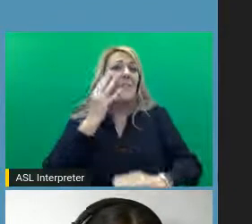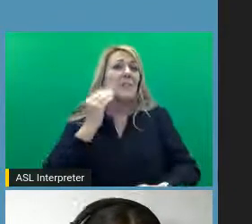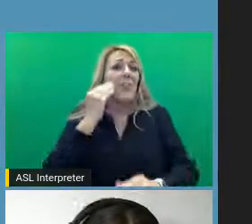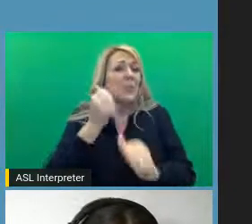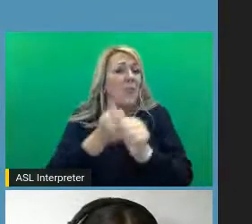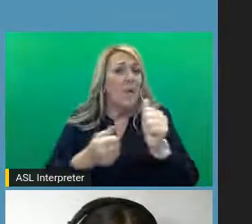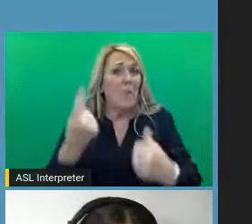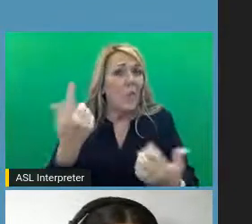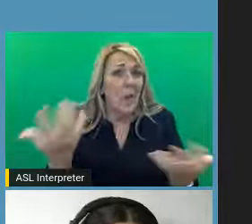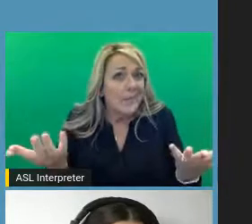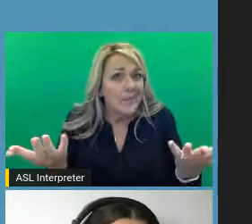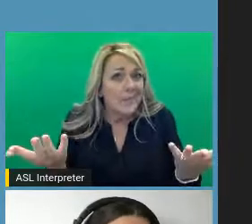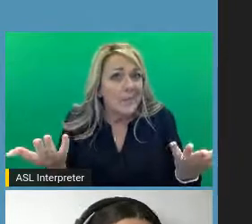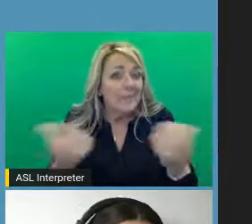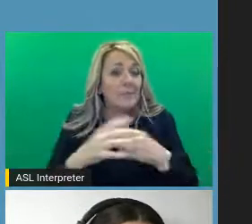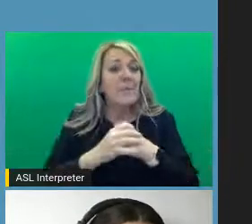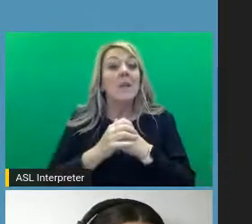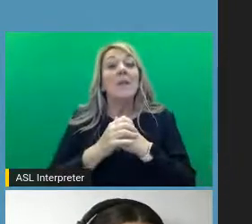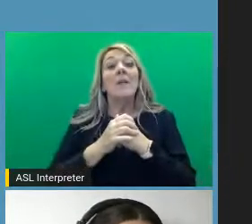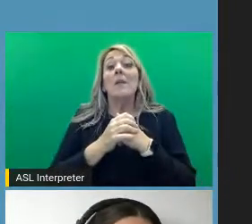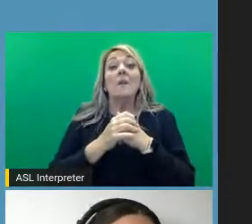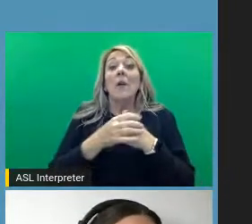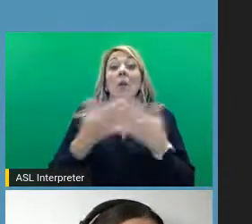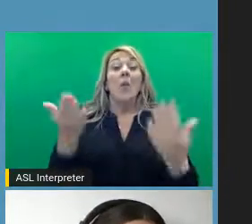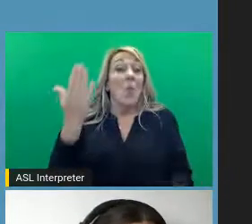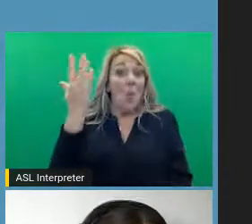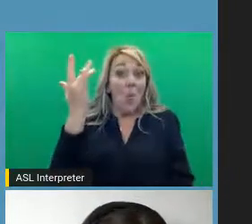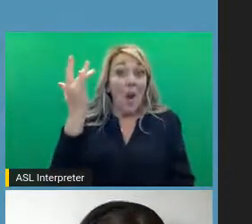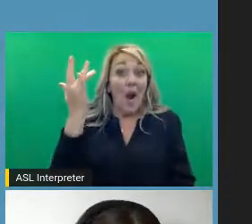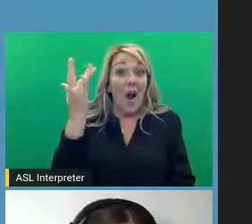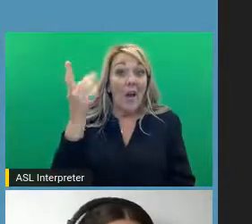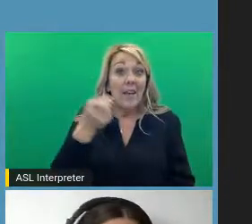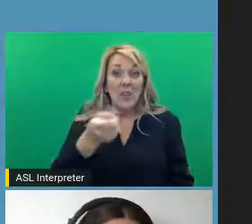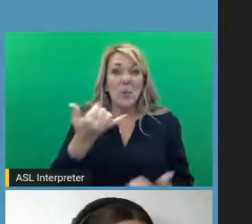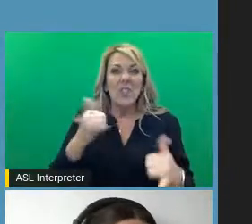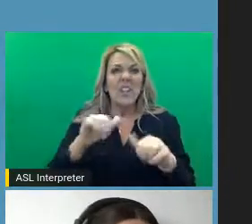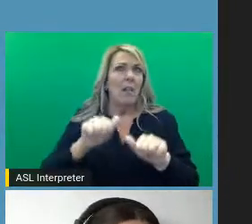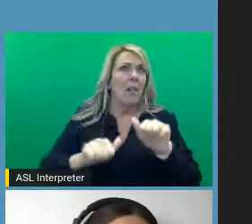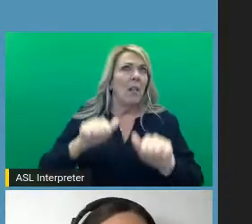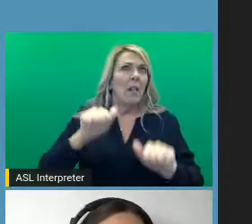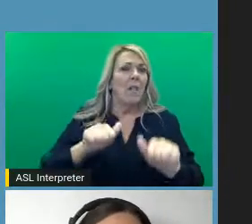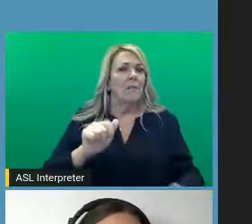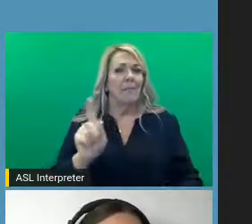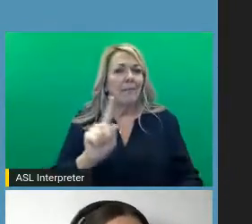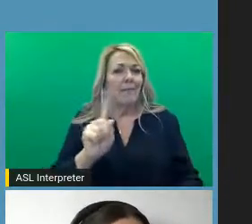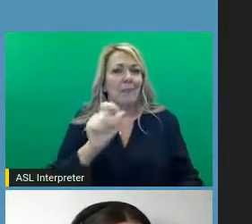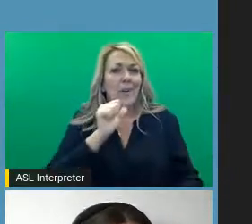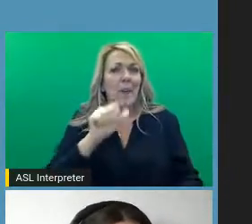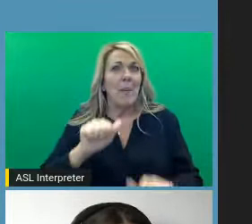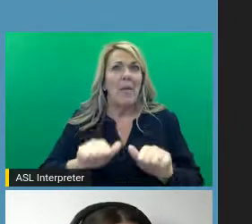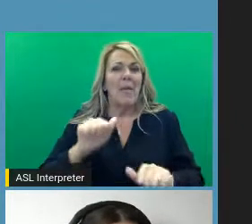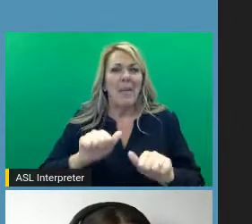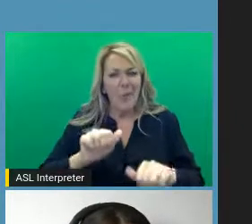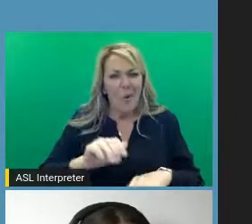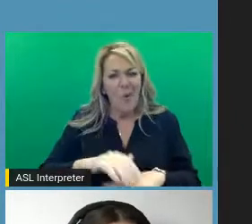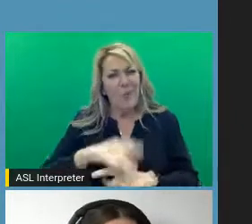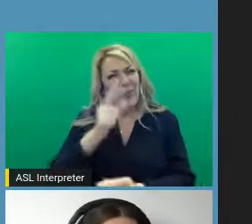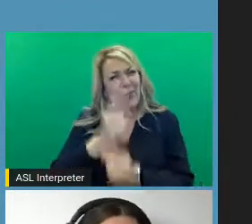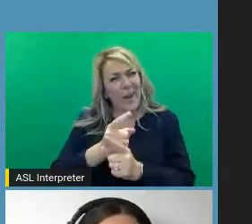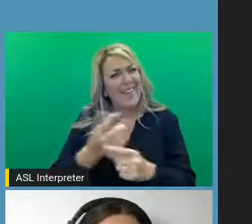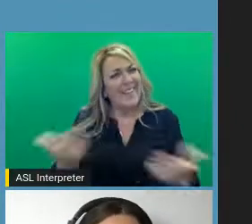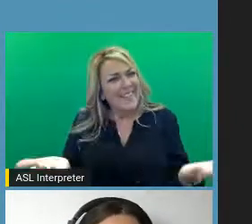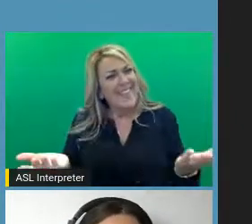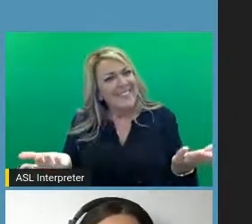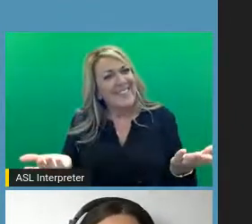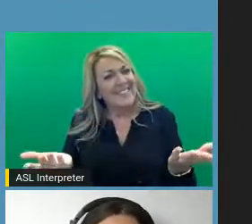everyone. So why, if you're still asking, you shouldn't be, it's the right thing to do.